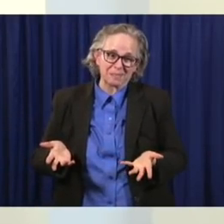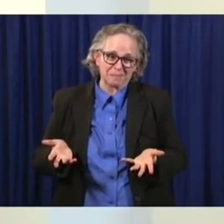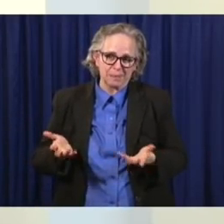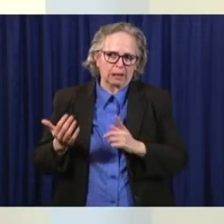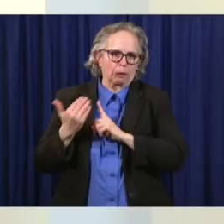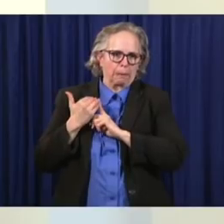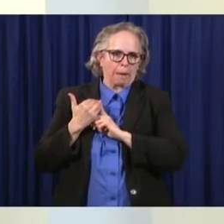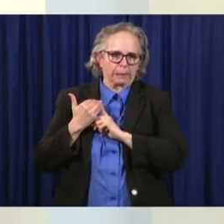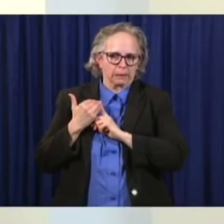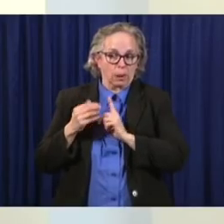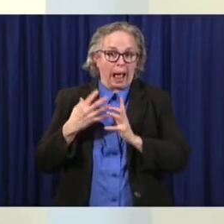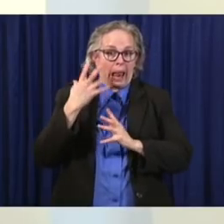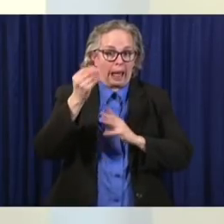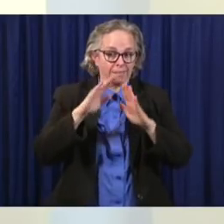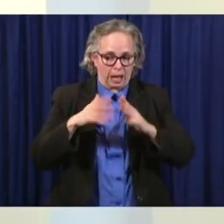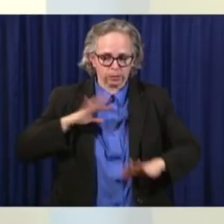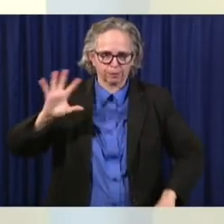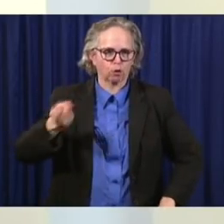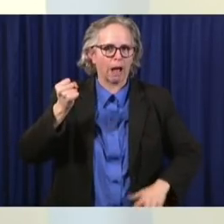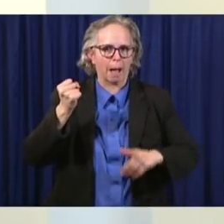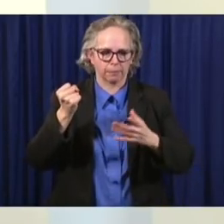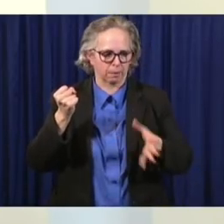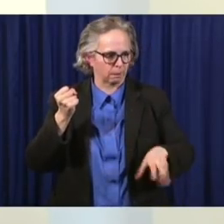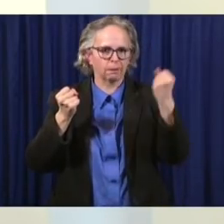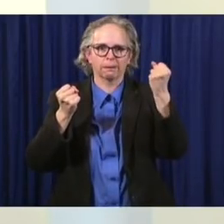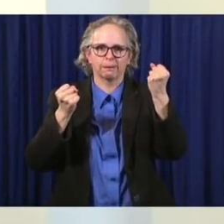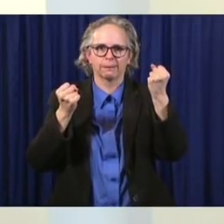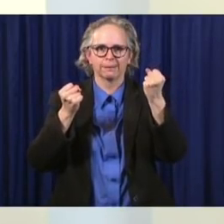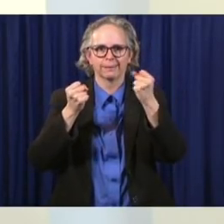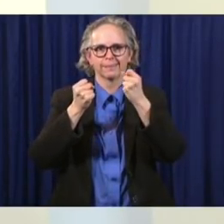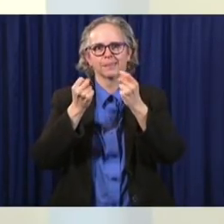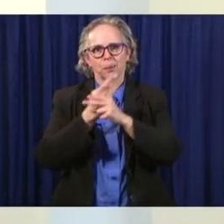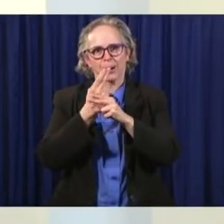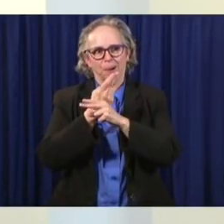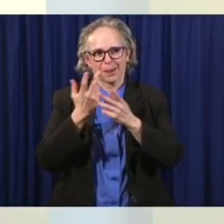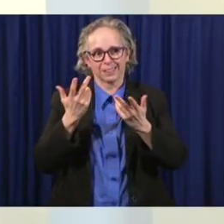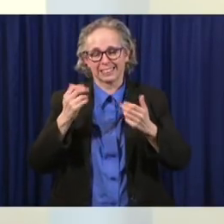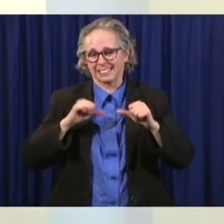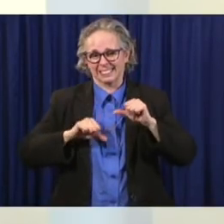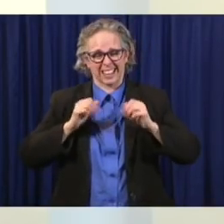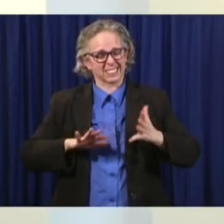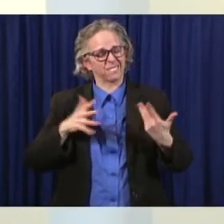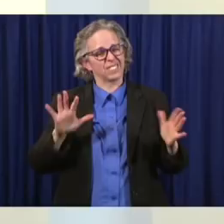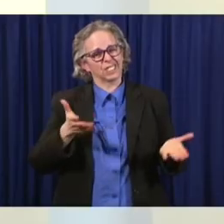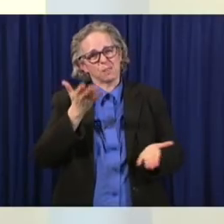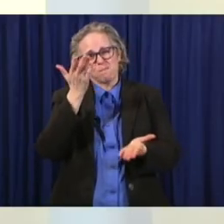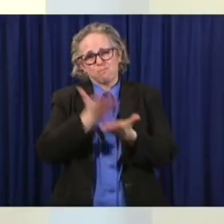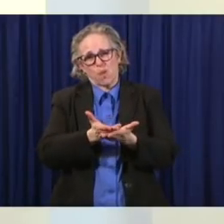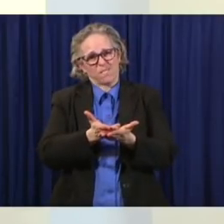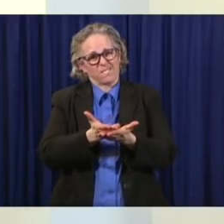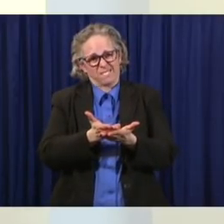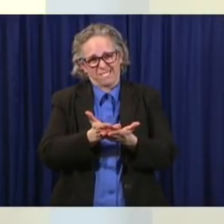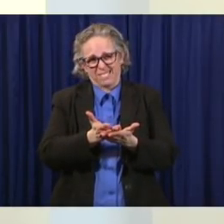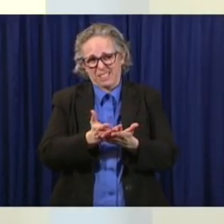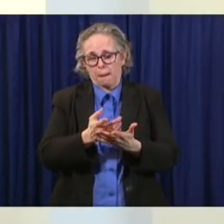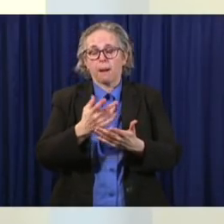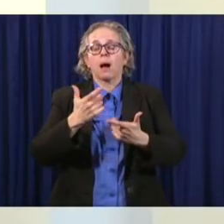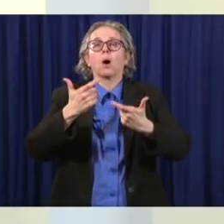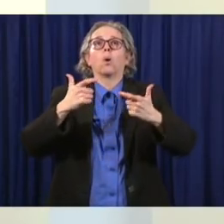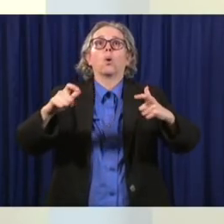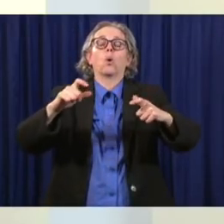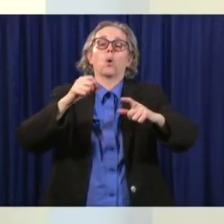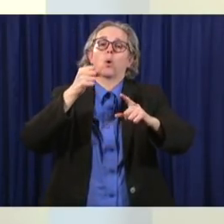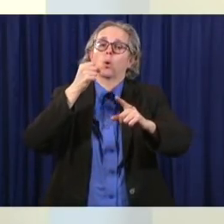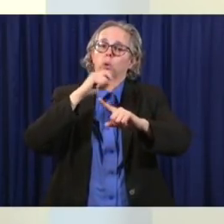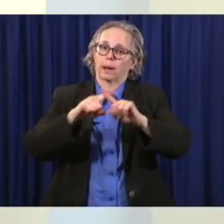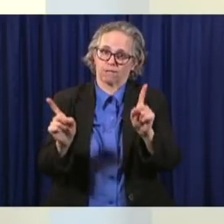my house. And the science has proven now that this can make a big difference for us. Remember, it is this sort